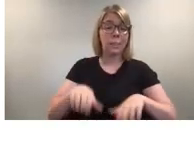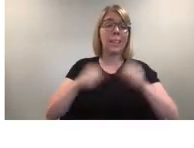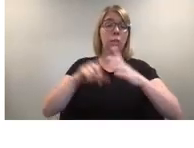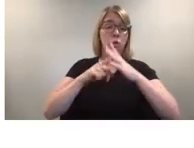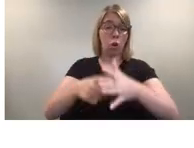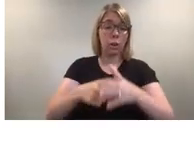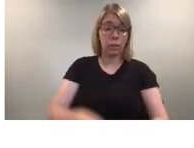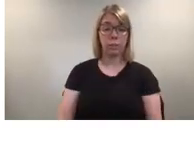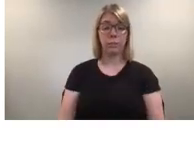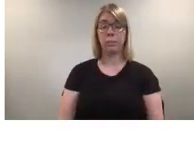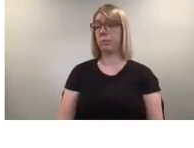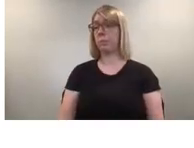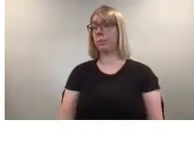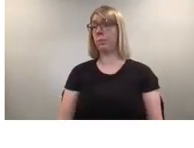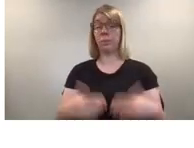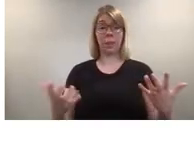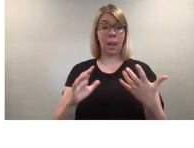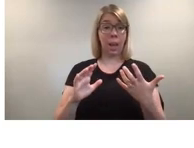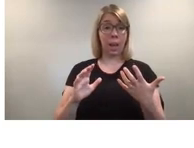All right. So have you used Flip?